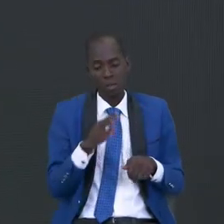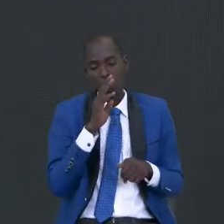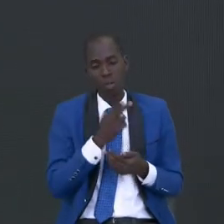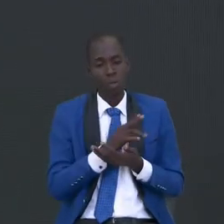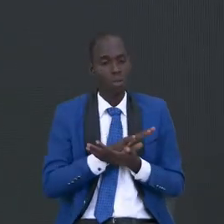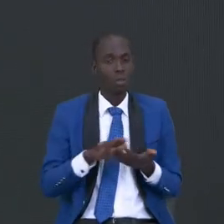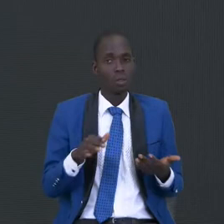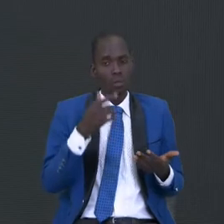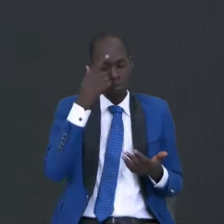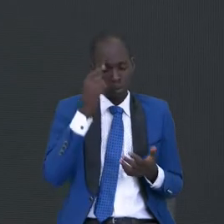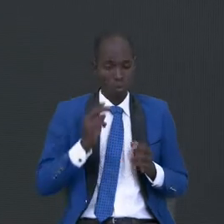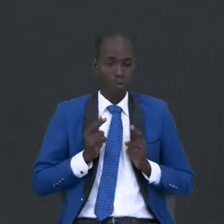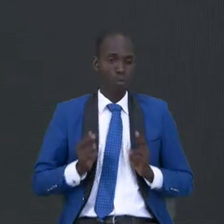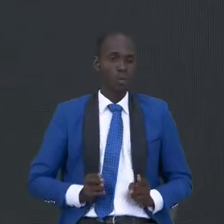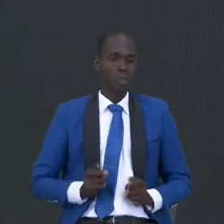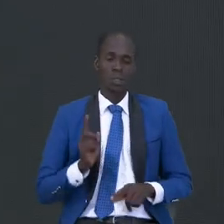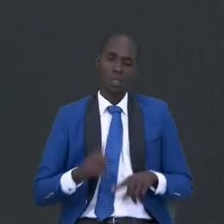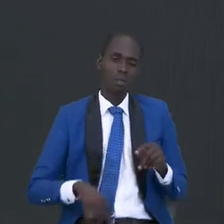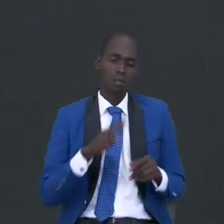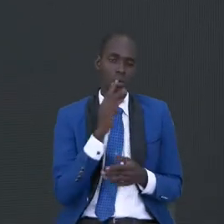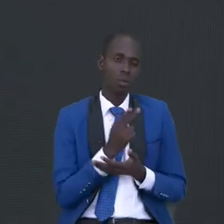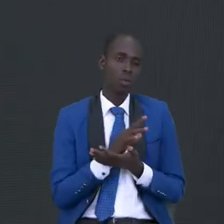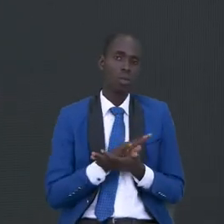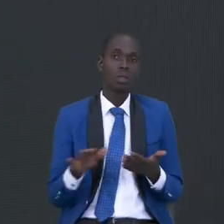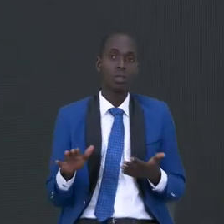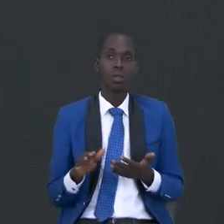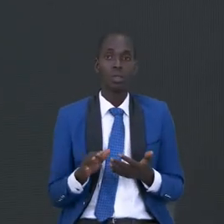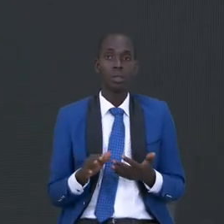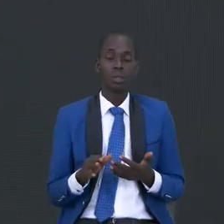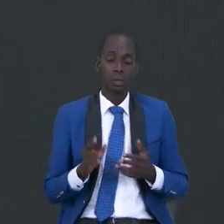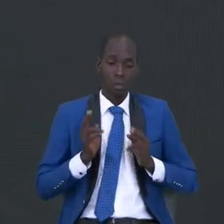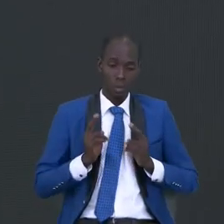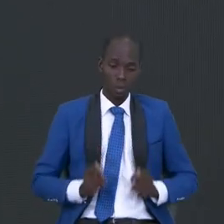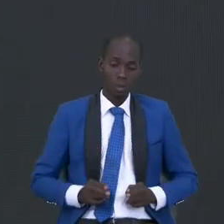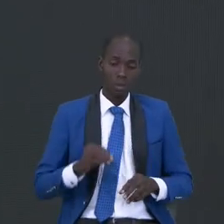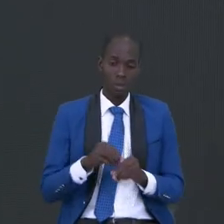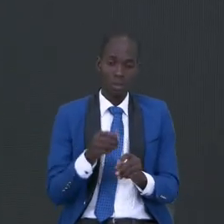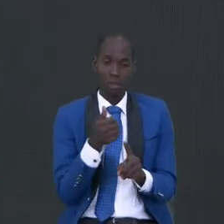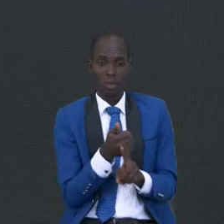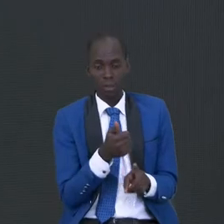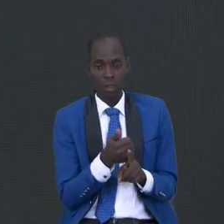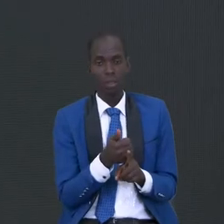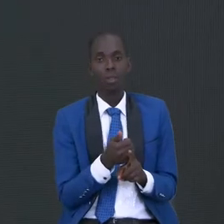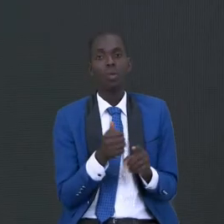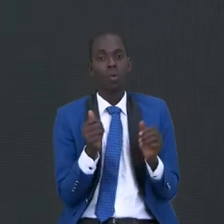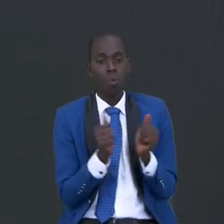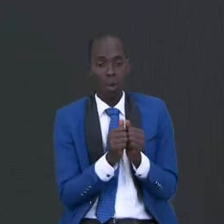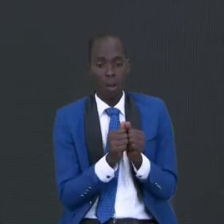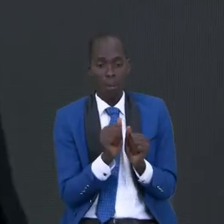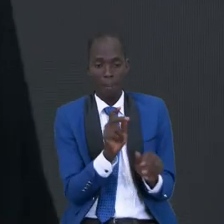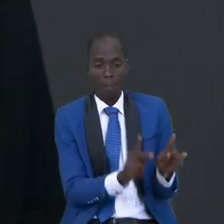man cannot be holy. Man in himself, with men, this